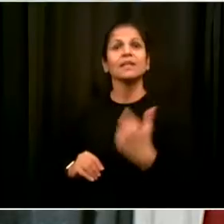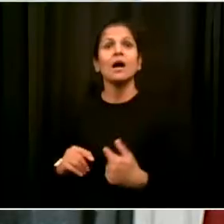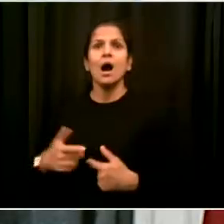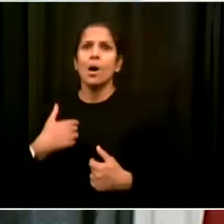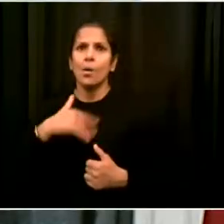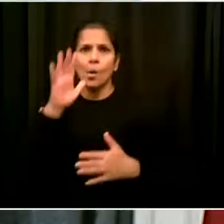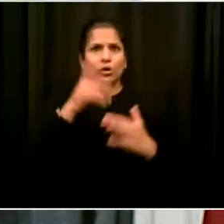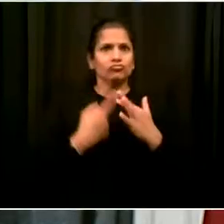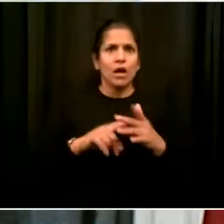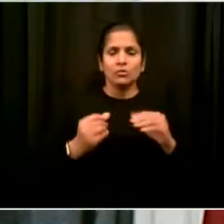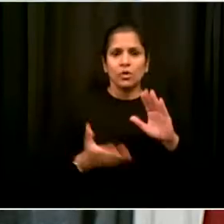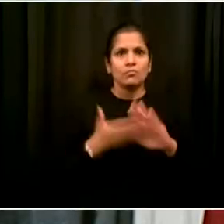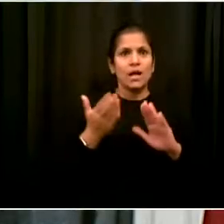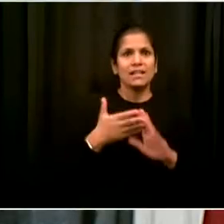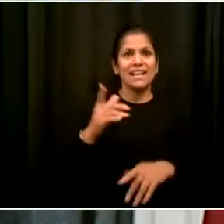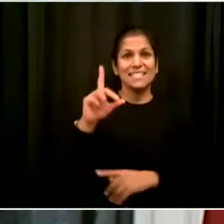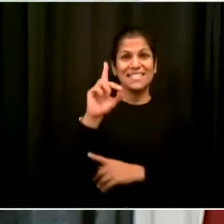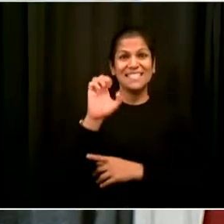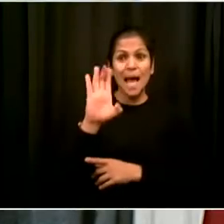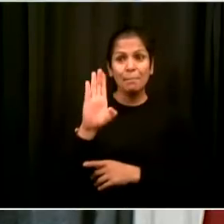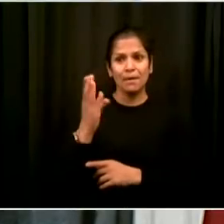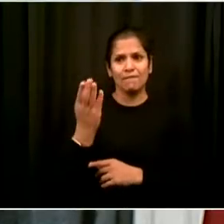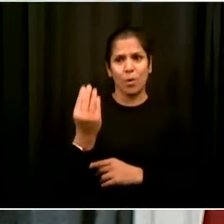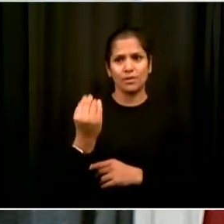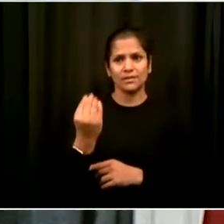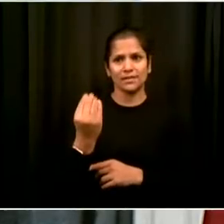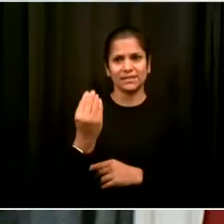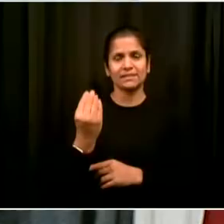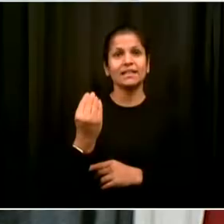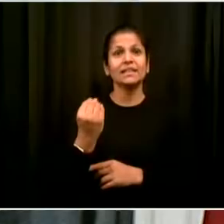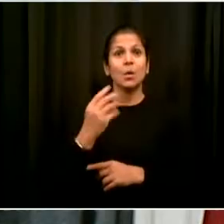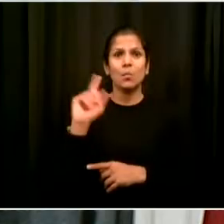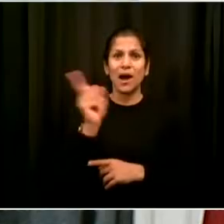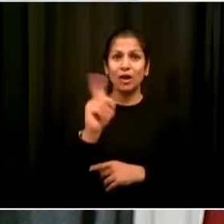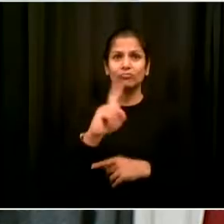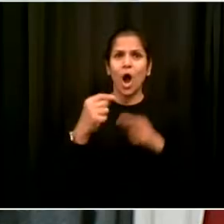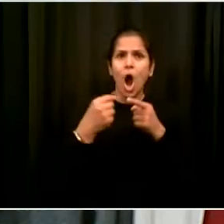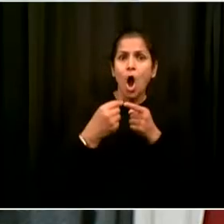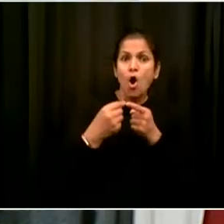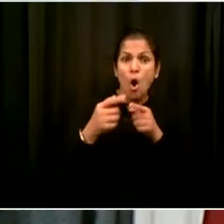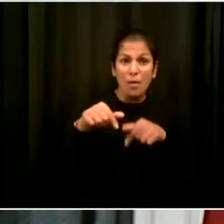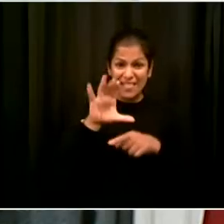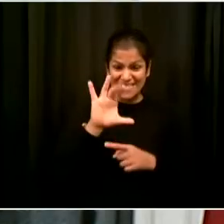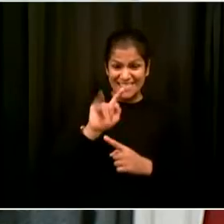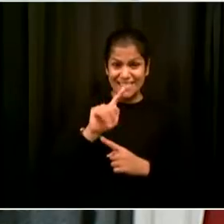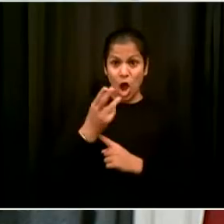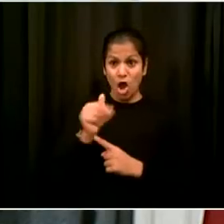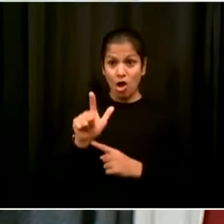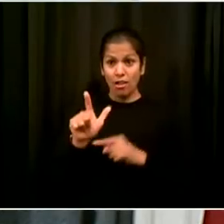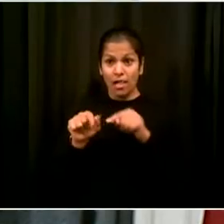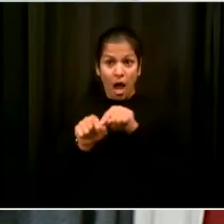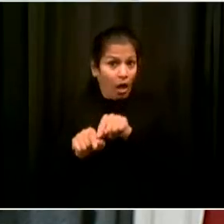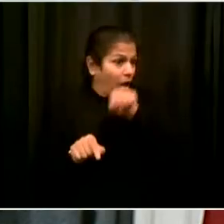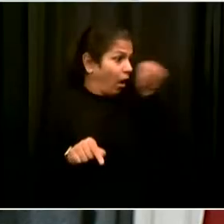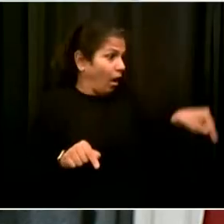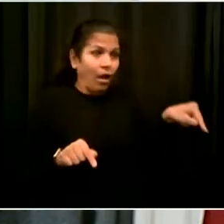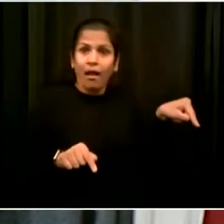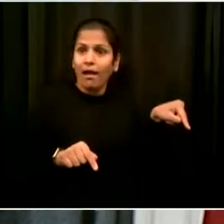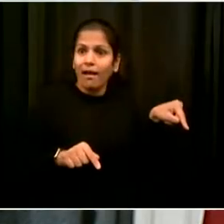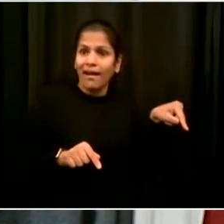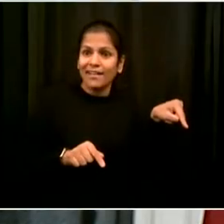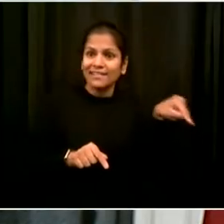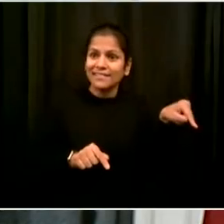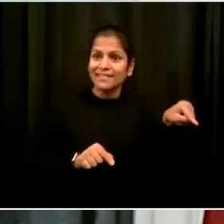City Hall at 253 Broadway. It will have a twofold focus: building trust through community outreach and engagement ahead